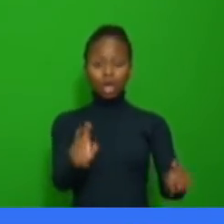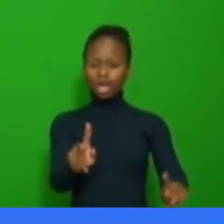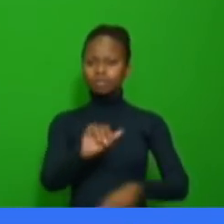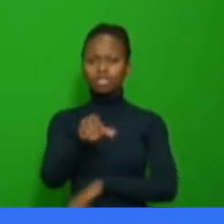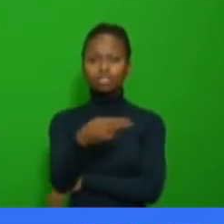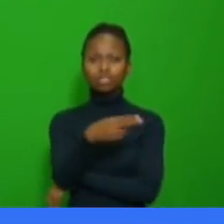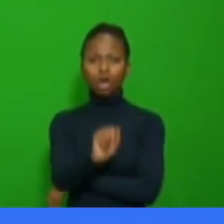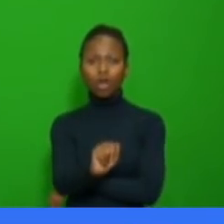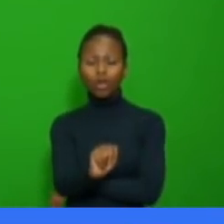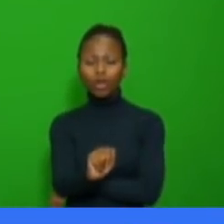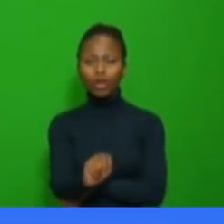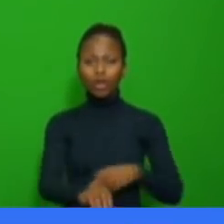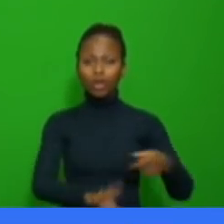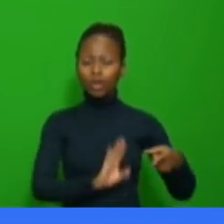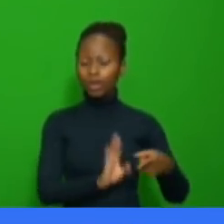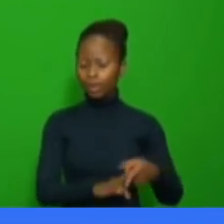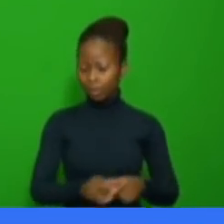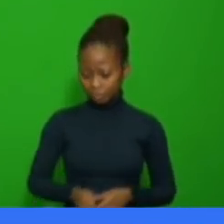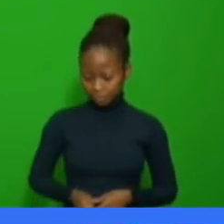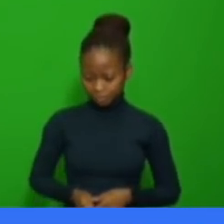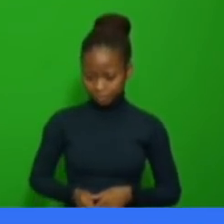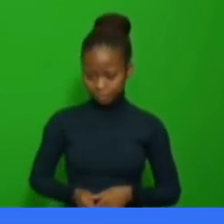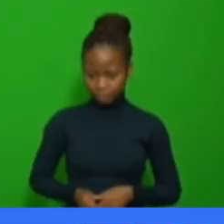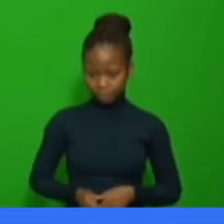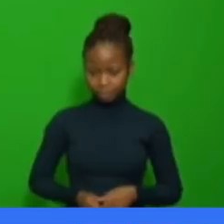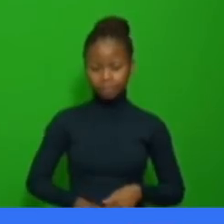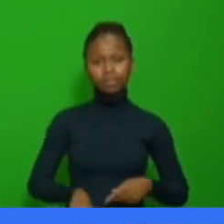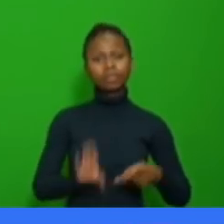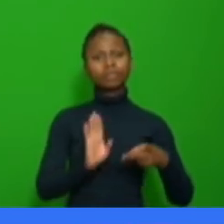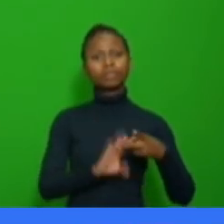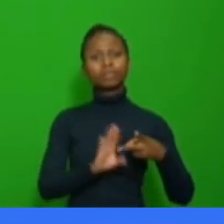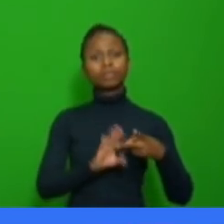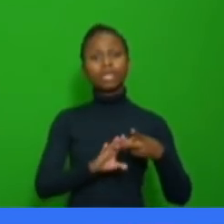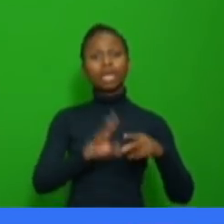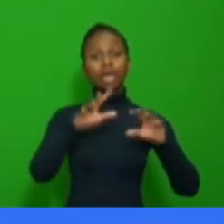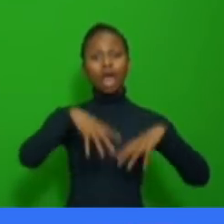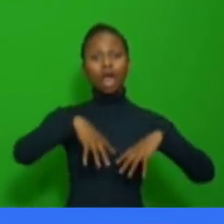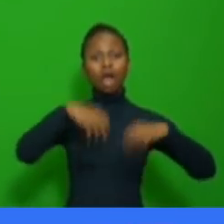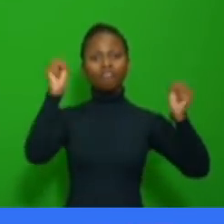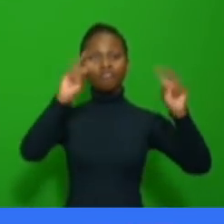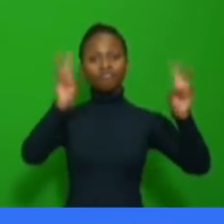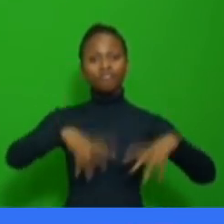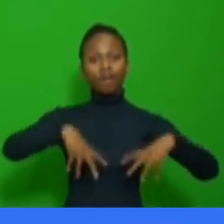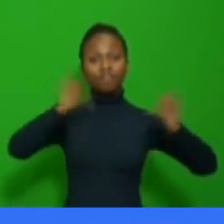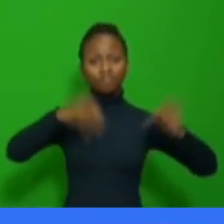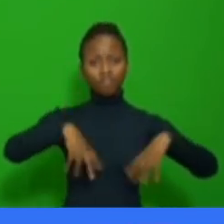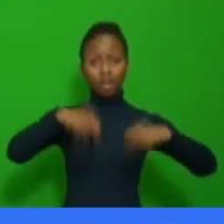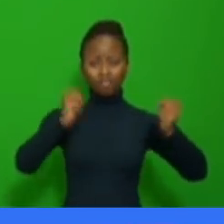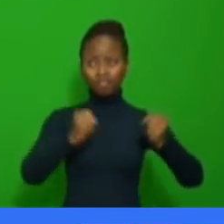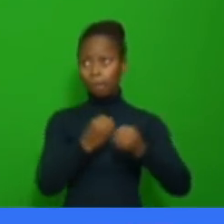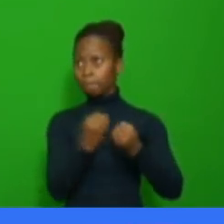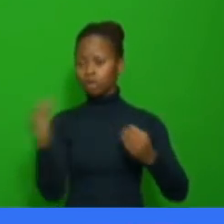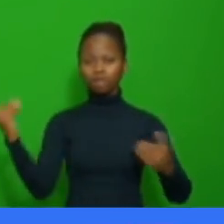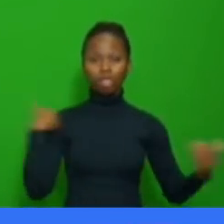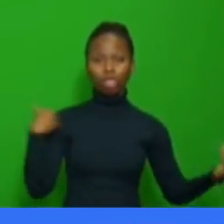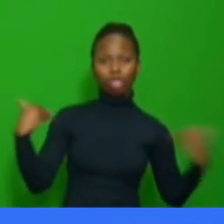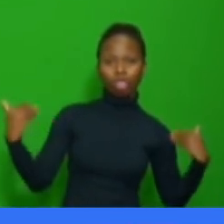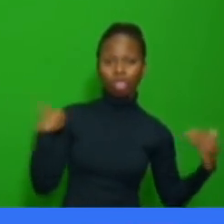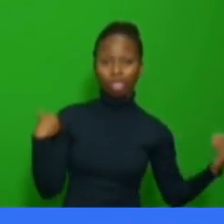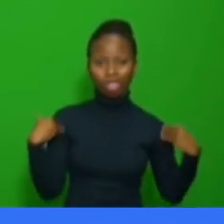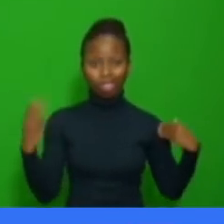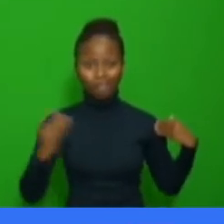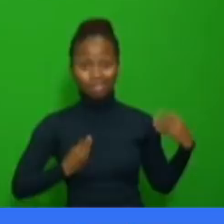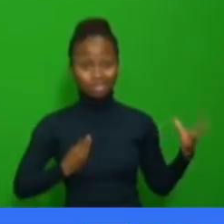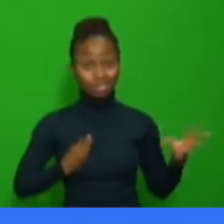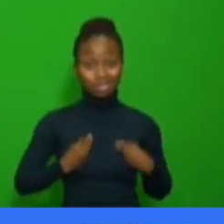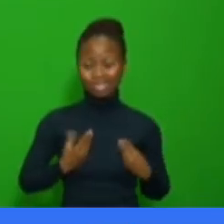John, the question of load shedding had been significant. It